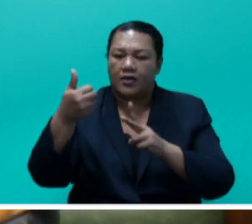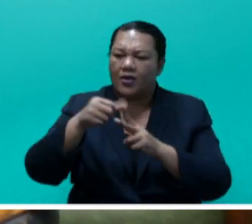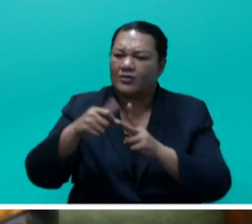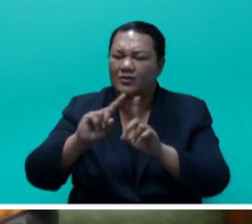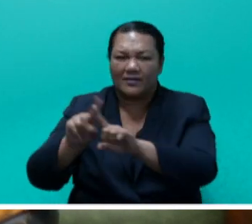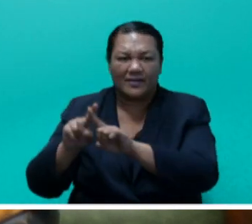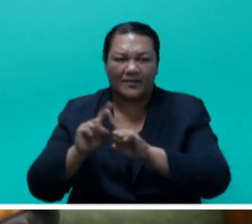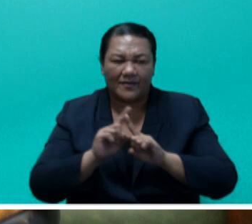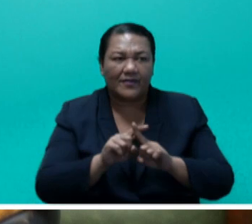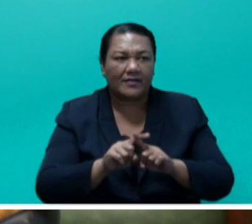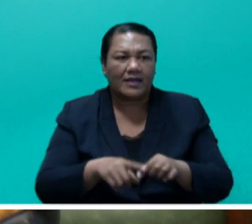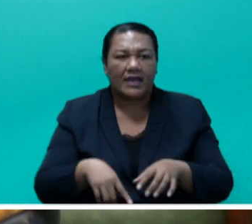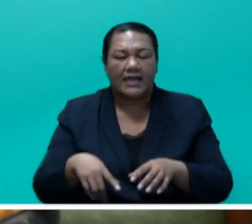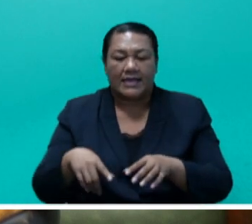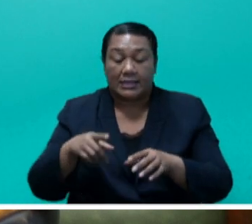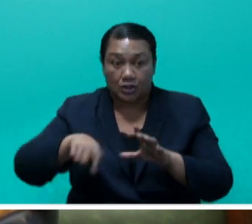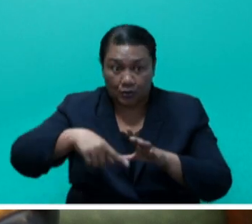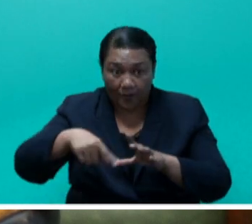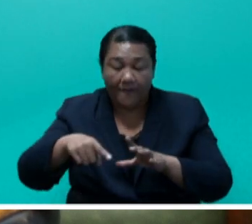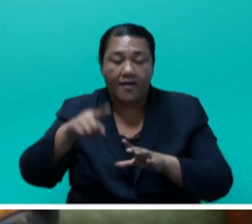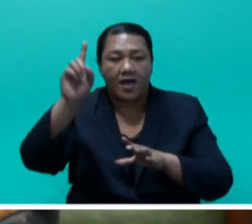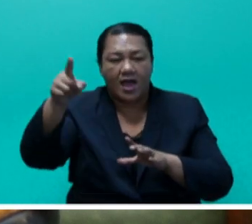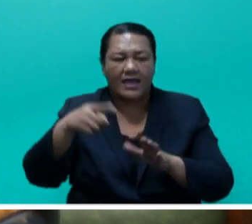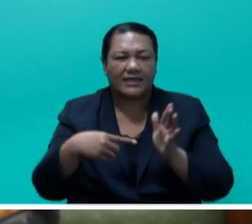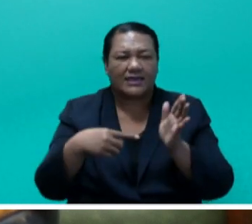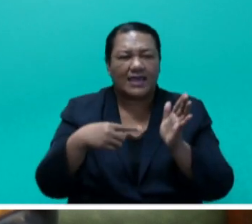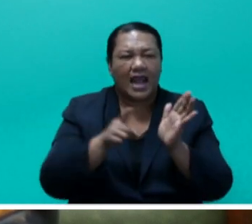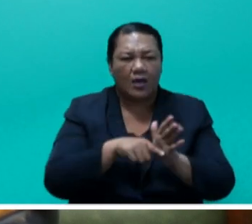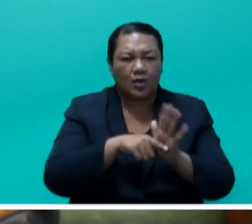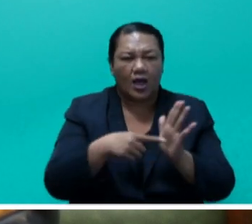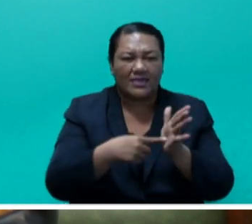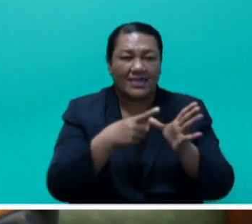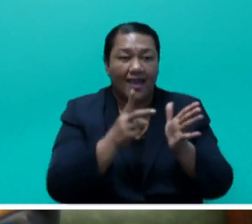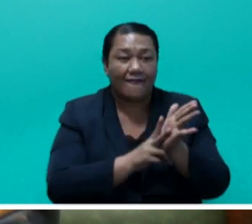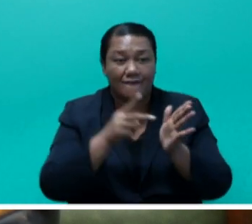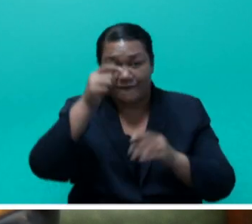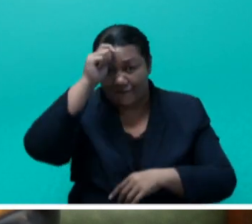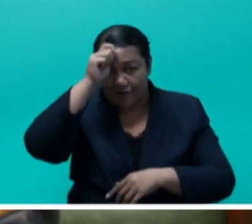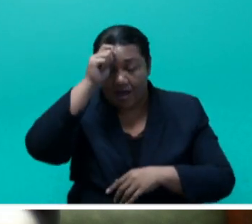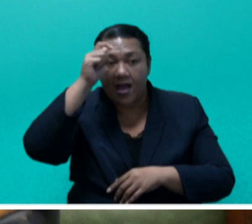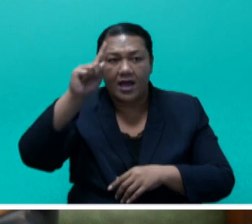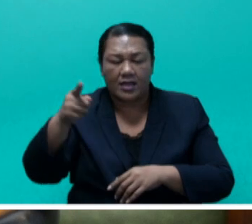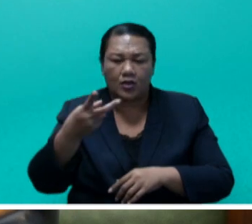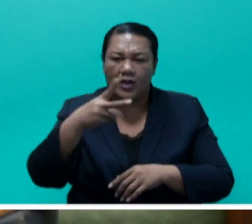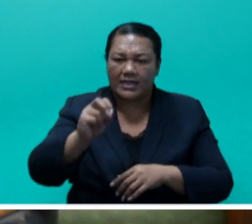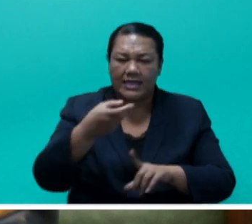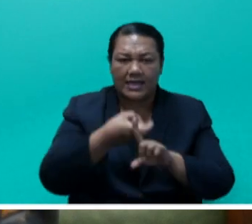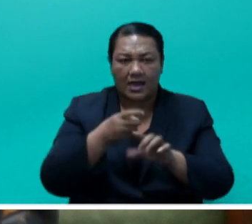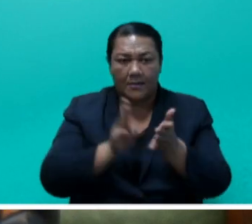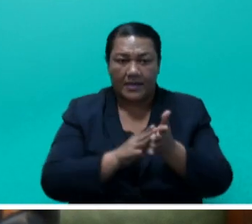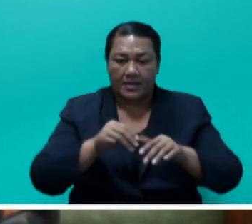in Lotoka, Taukumbu, and Tavua, with a total area of 266 acres to develop the first